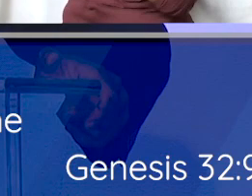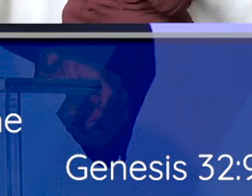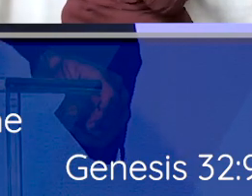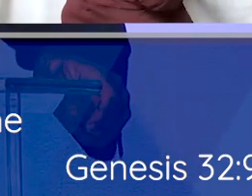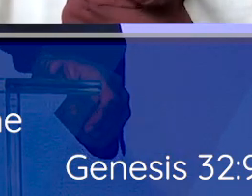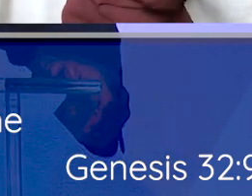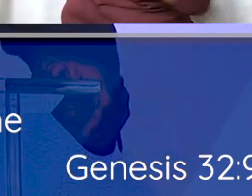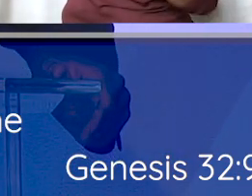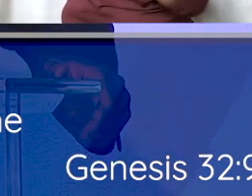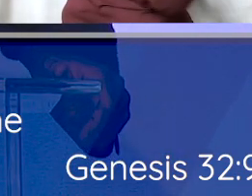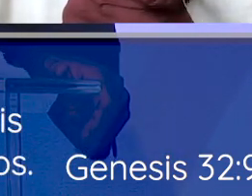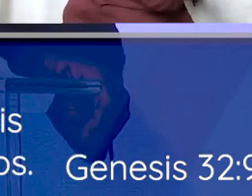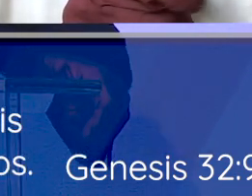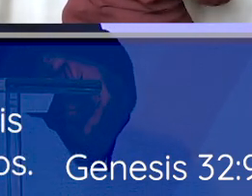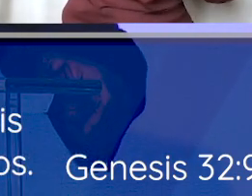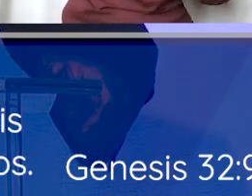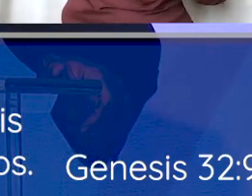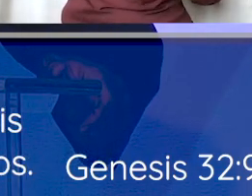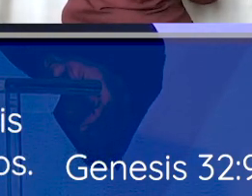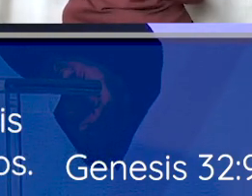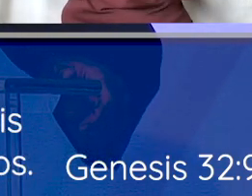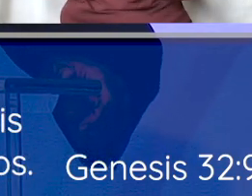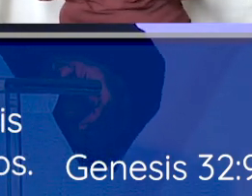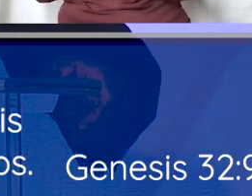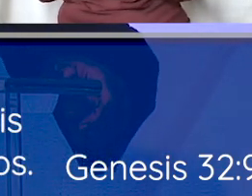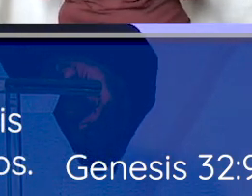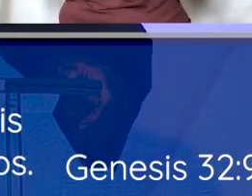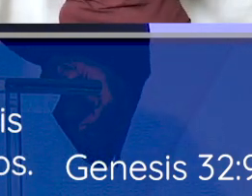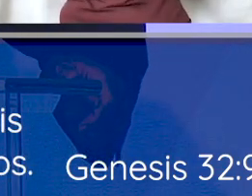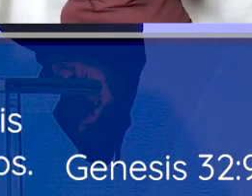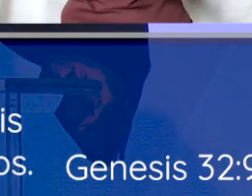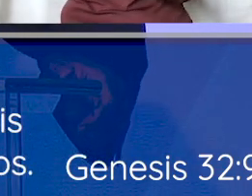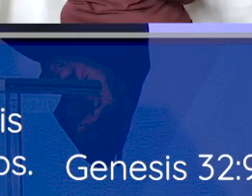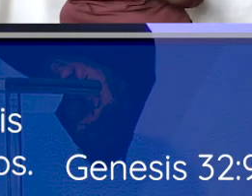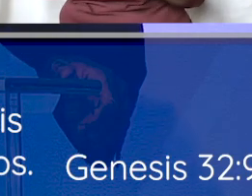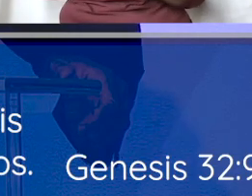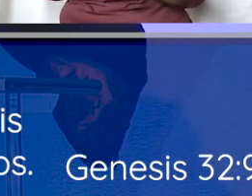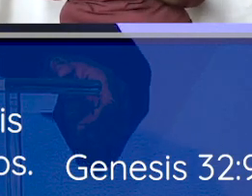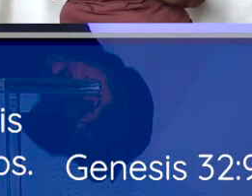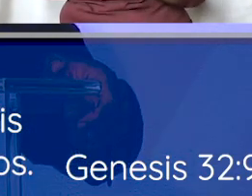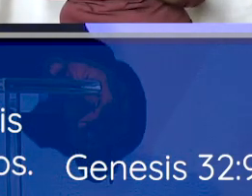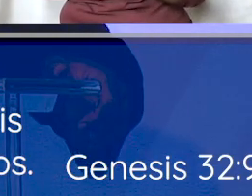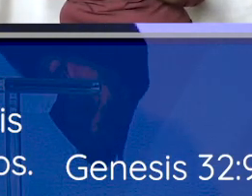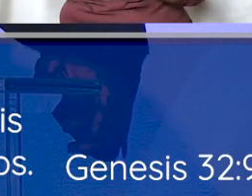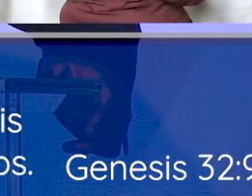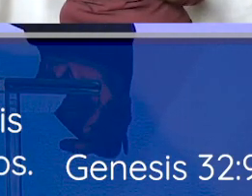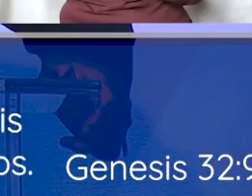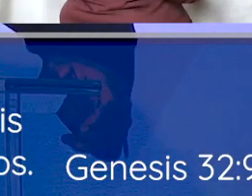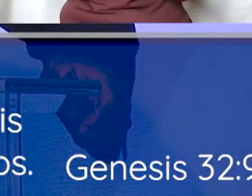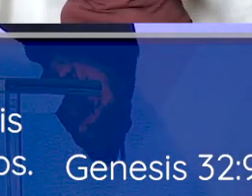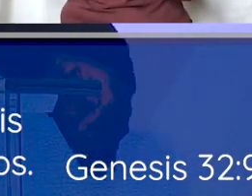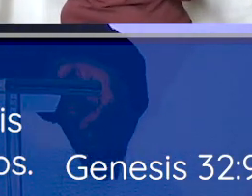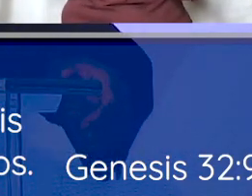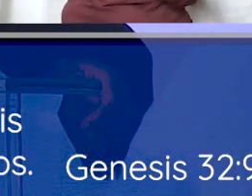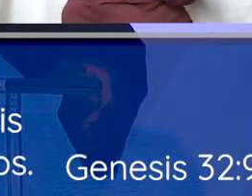your steadfast love and all the faithfulness that you've shown to your servant. For with only my staff I crossed this